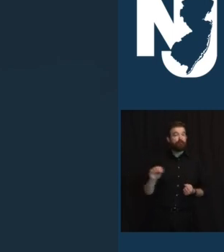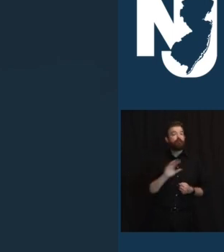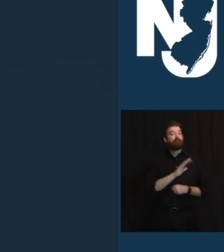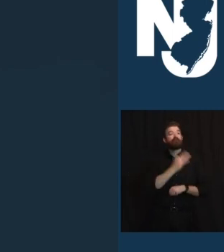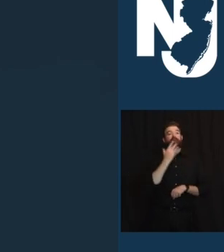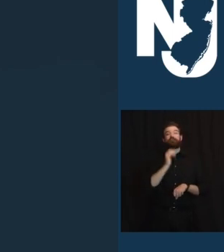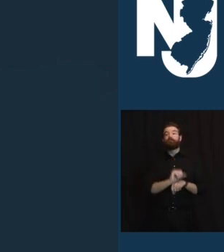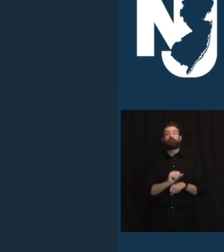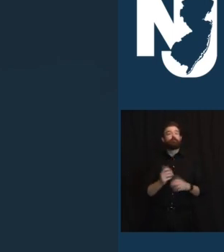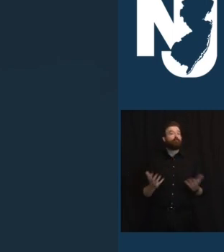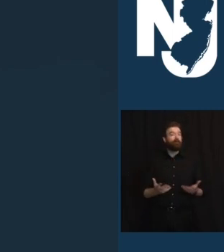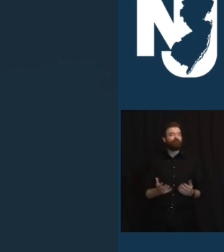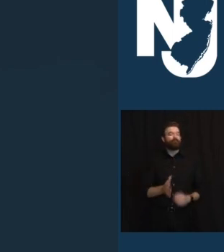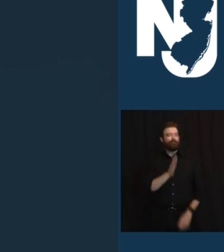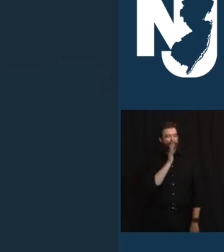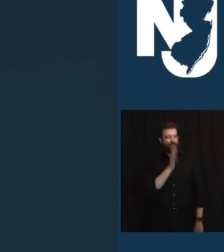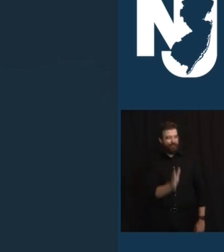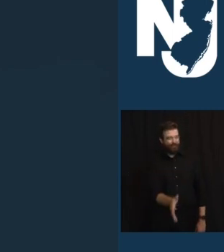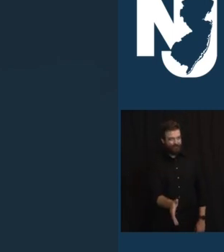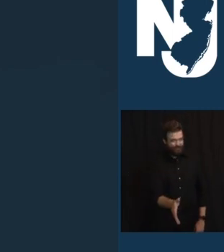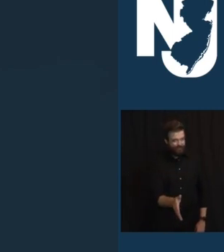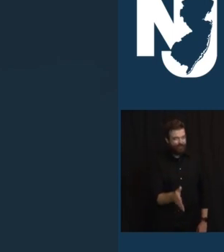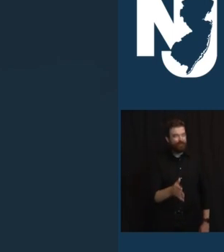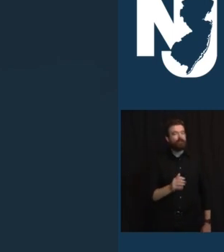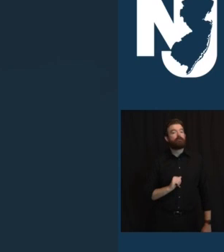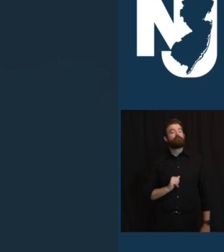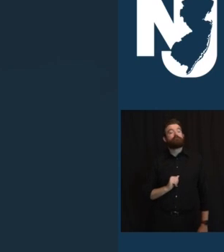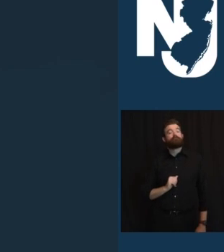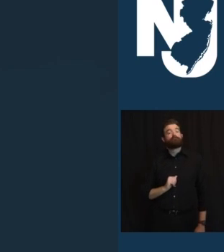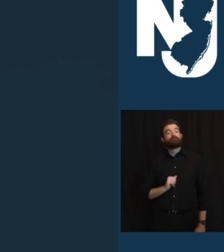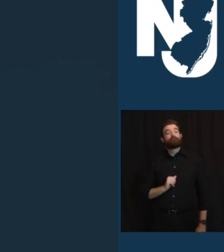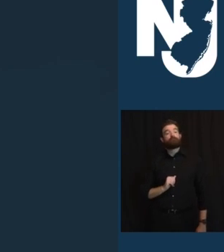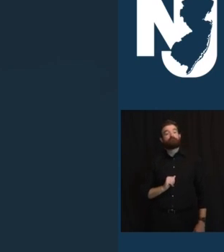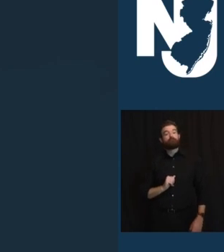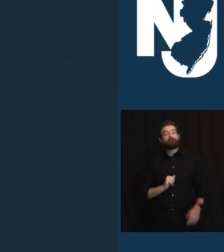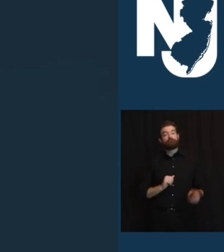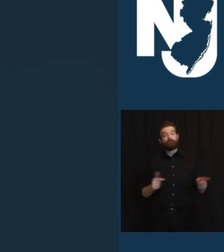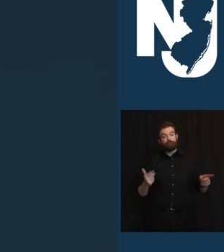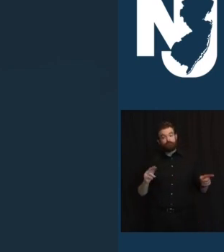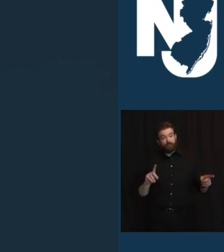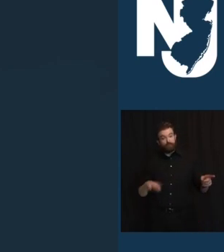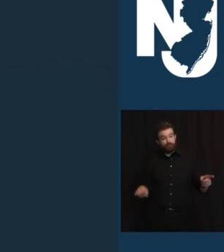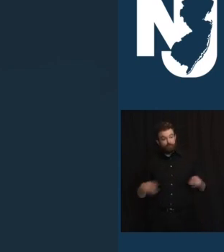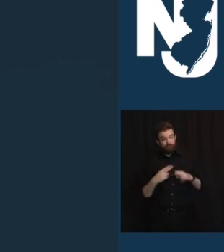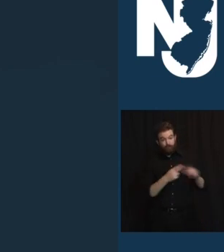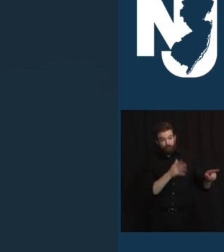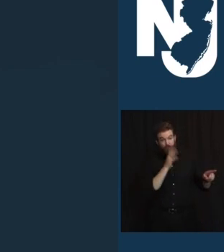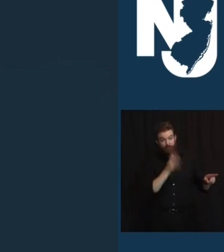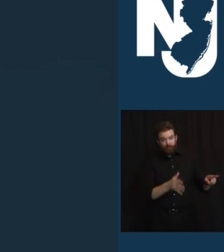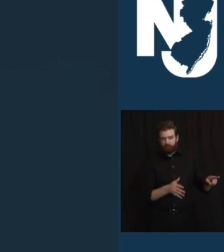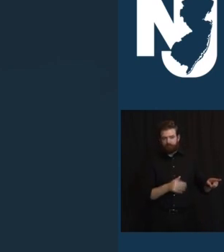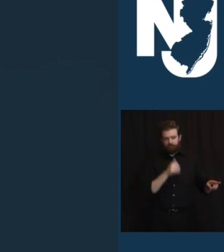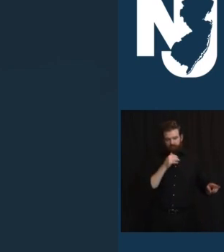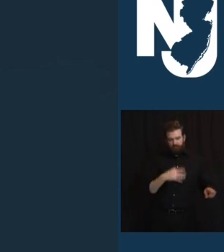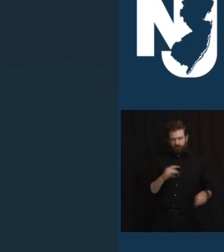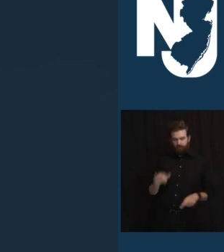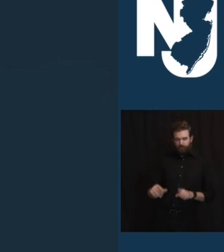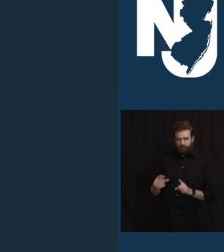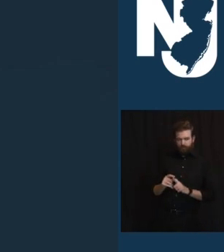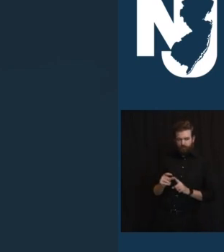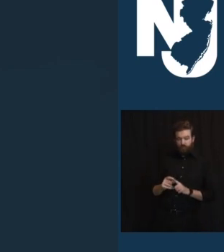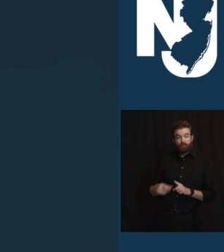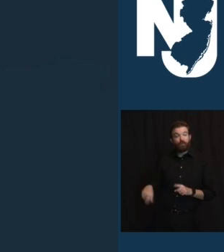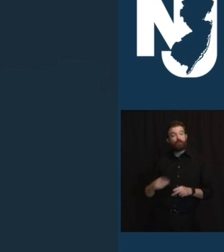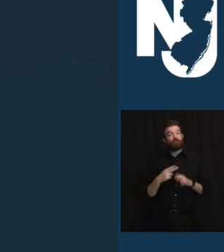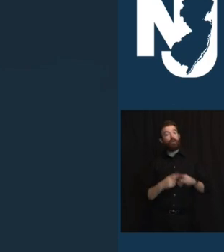grandmother. But none of her grandchildren dared to call her grandma, a word she did not like, and she was simply and lovingly